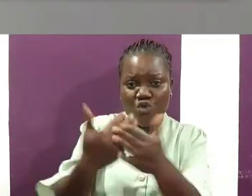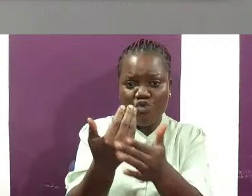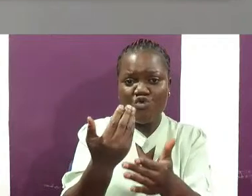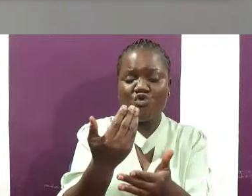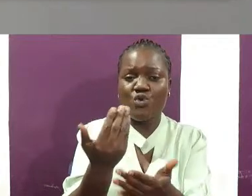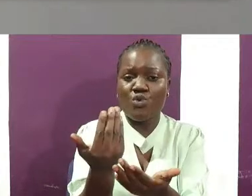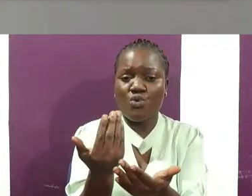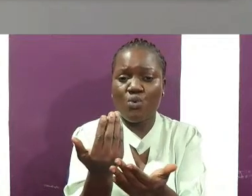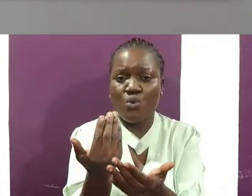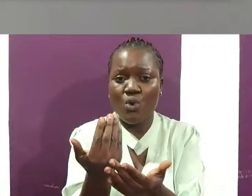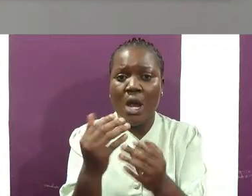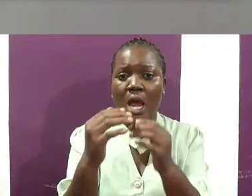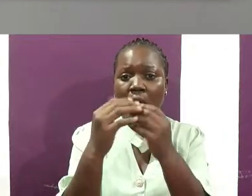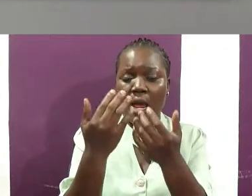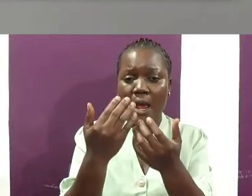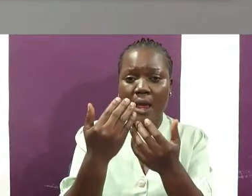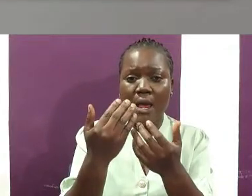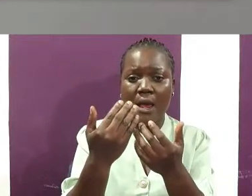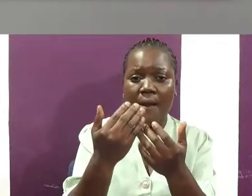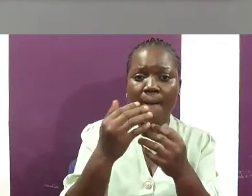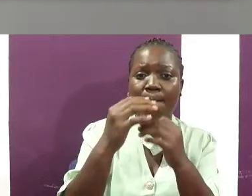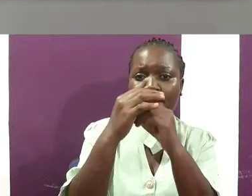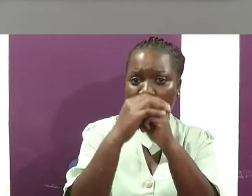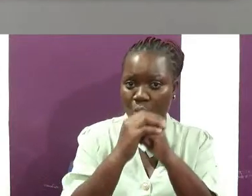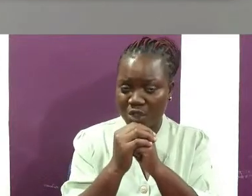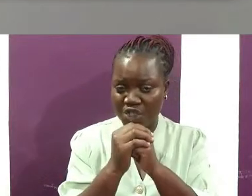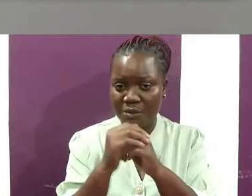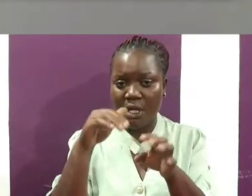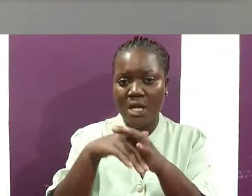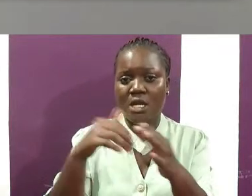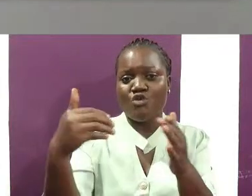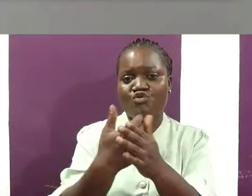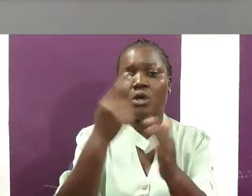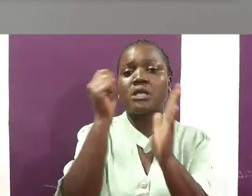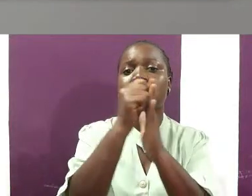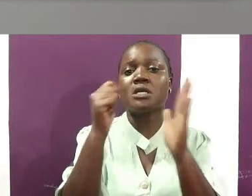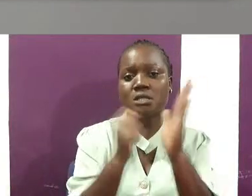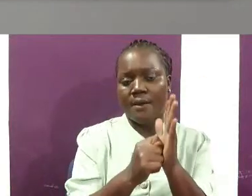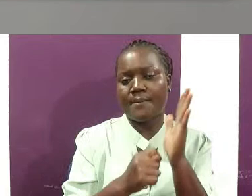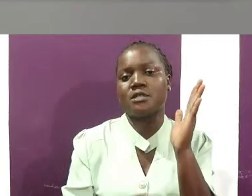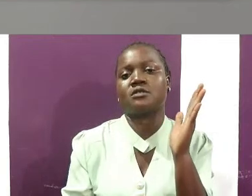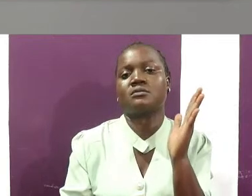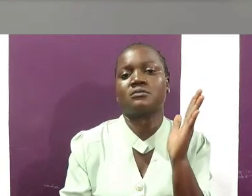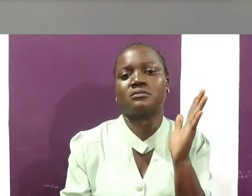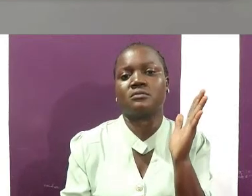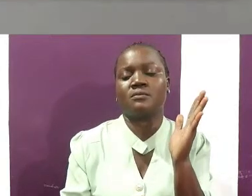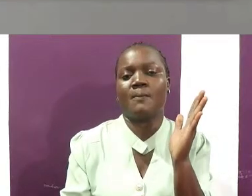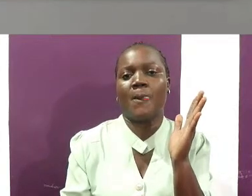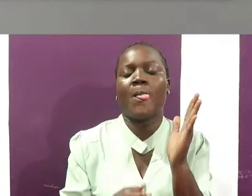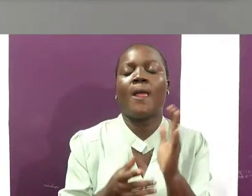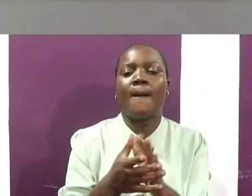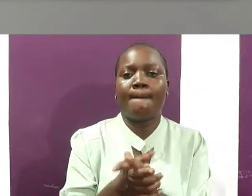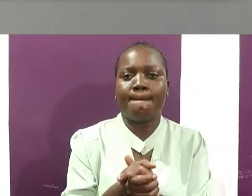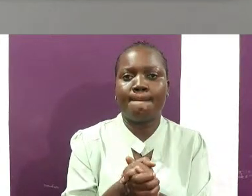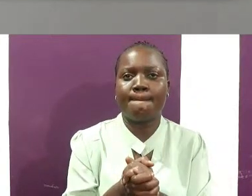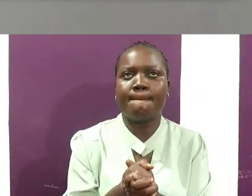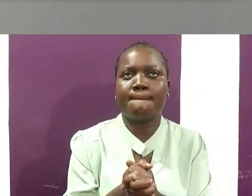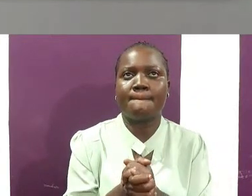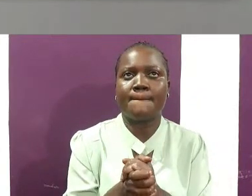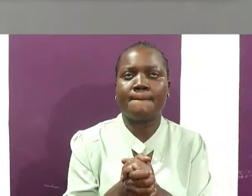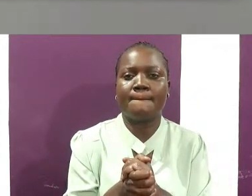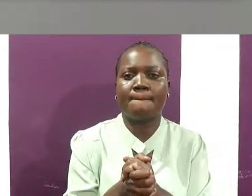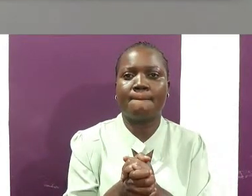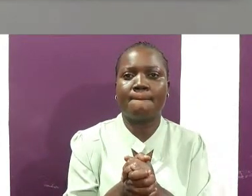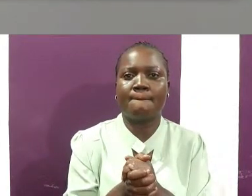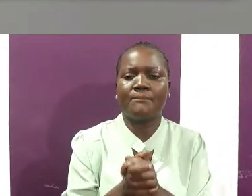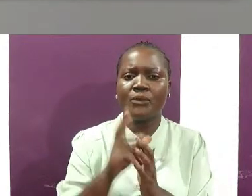And those on the day of Pentecost were added to something. We know it was the church. That's what verse 47 says.